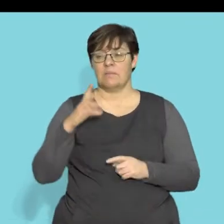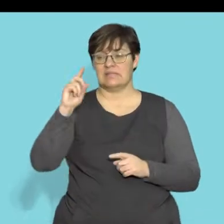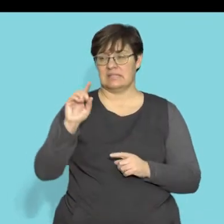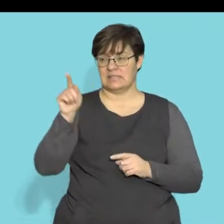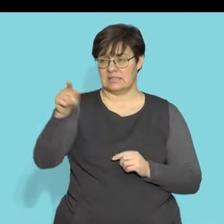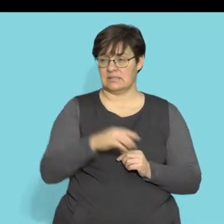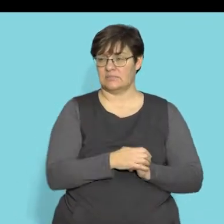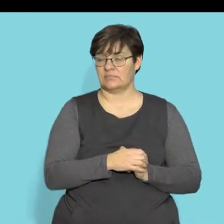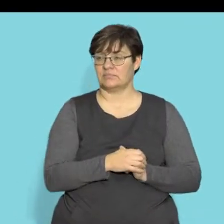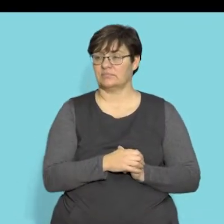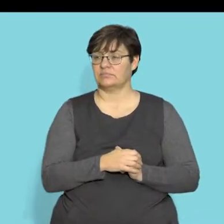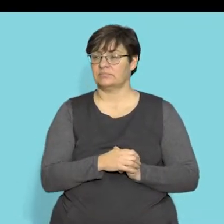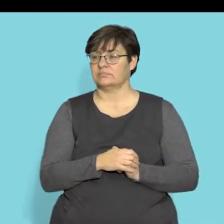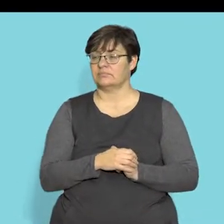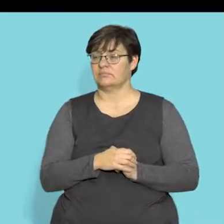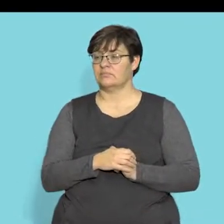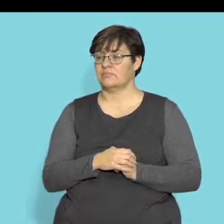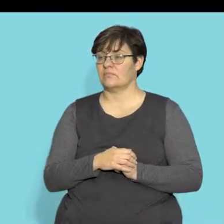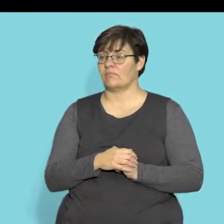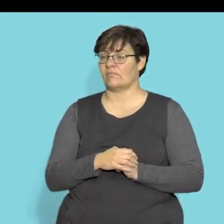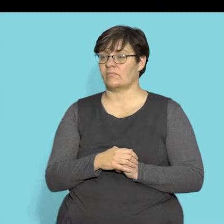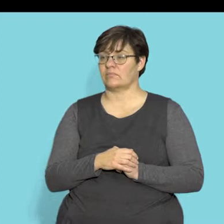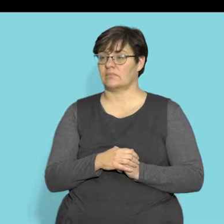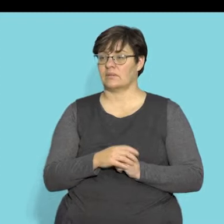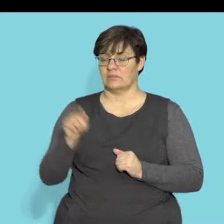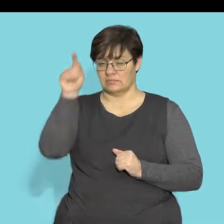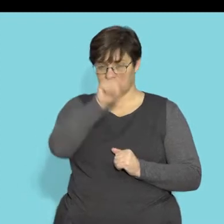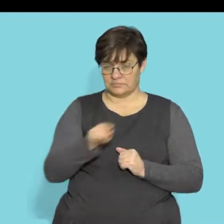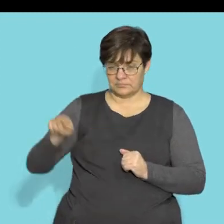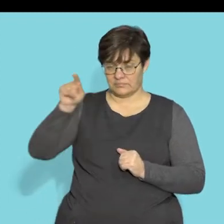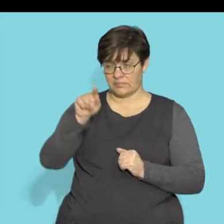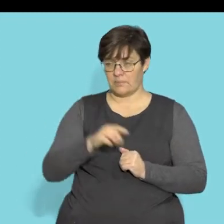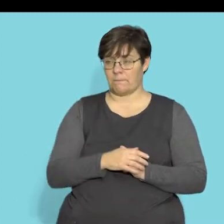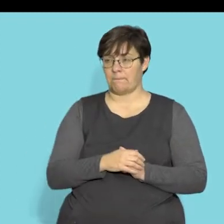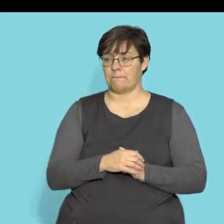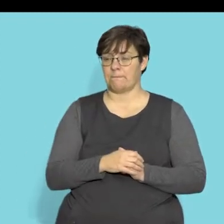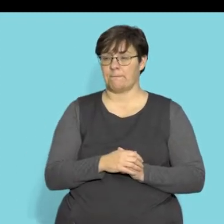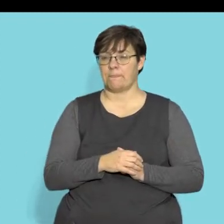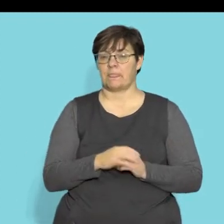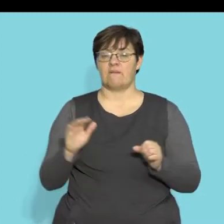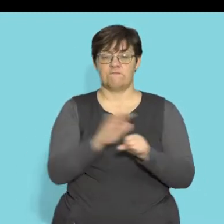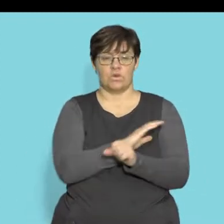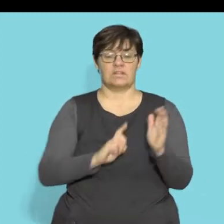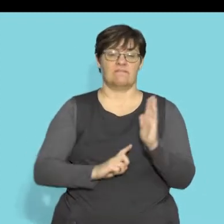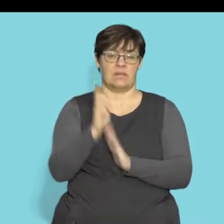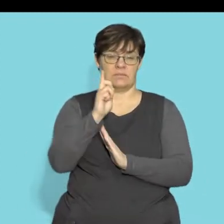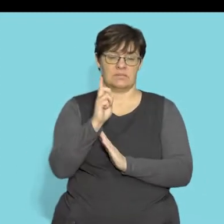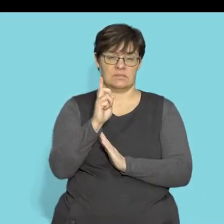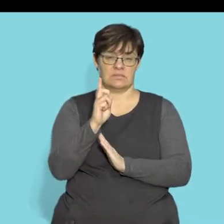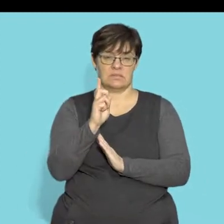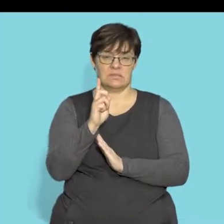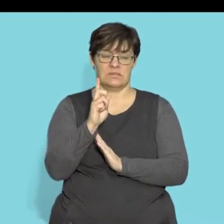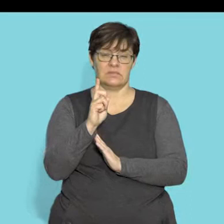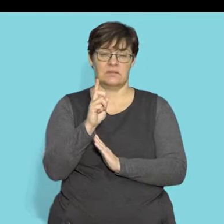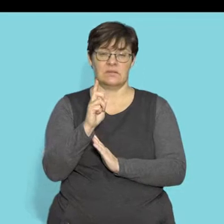D. In this case, the muscle cell that we point to in this organism D is a fully developed